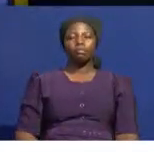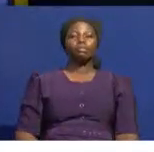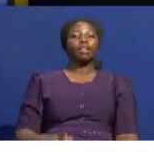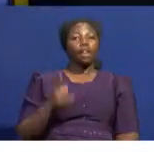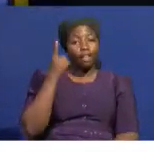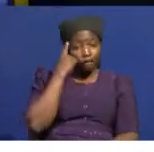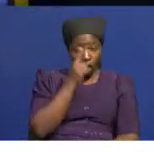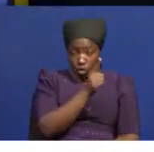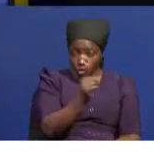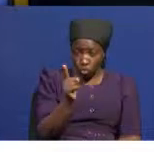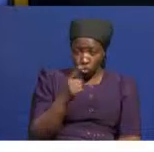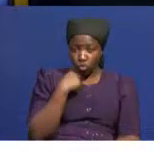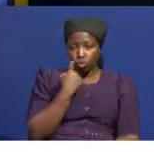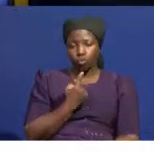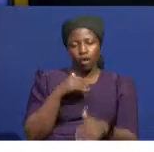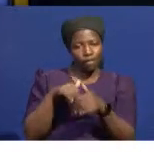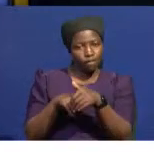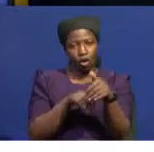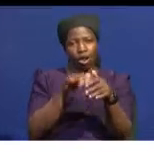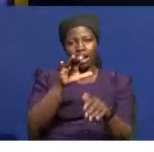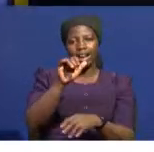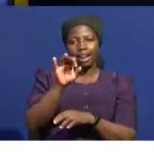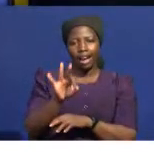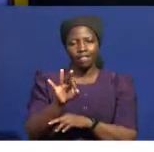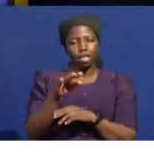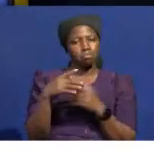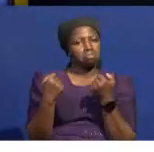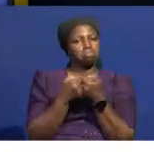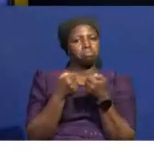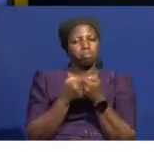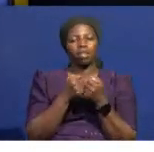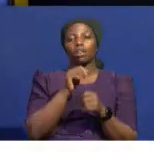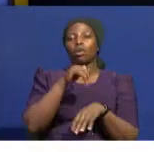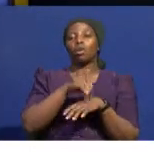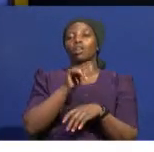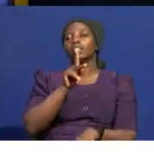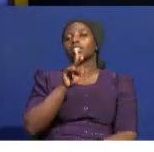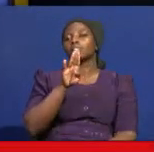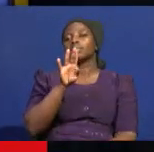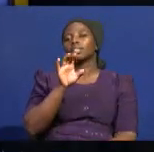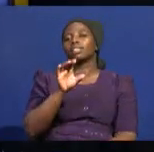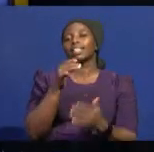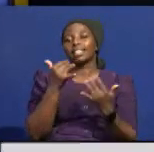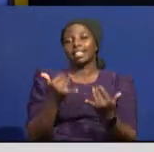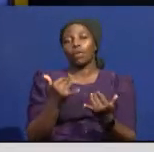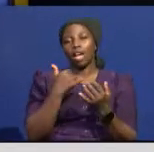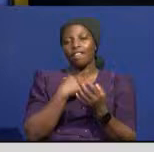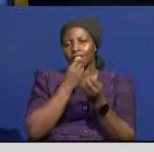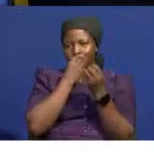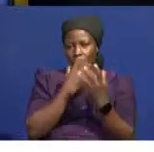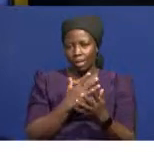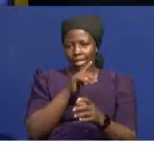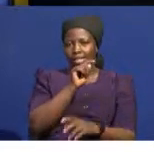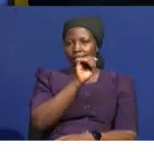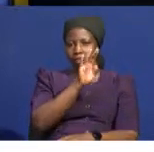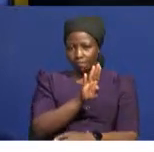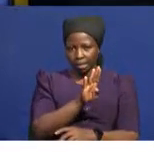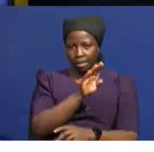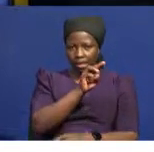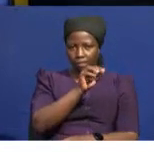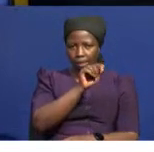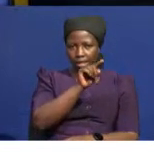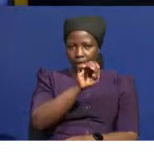For those of you who have been following the CAF Cup playoffs on KBC Channel 1, here's an update where TP Mazembe came